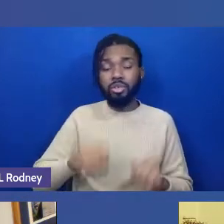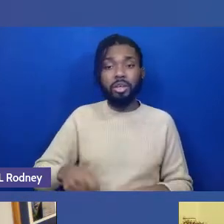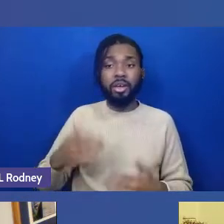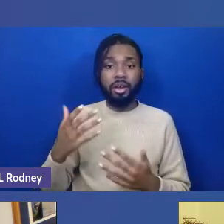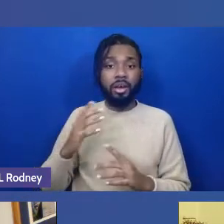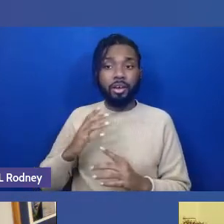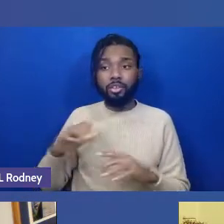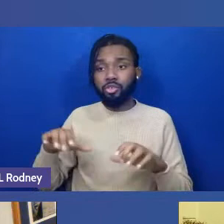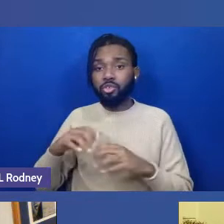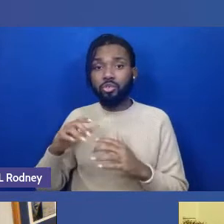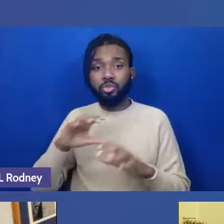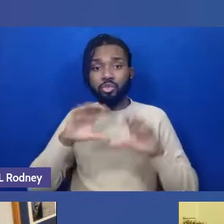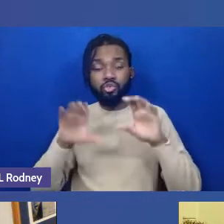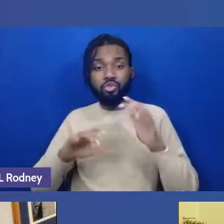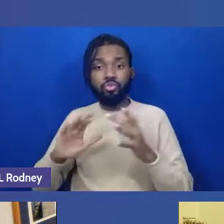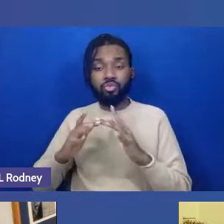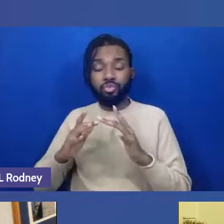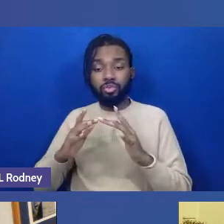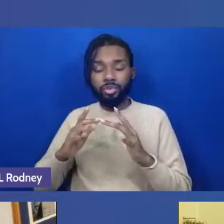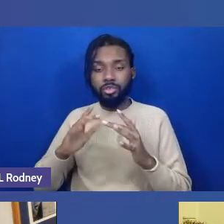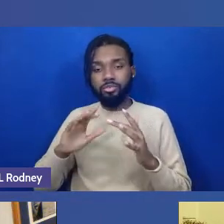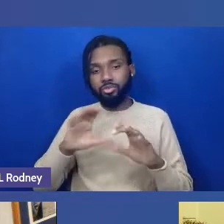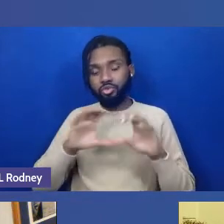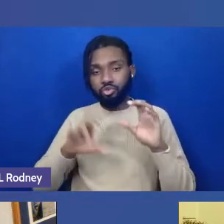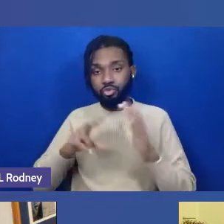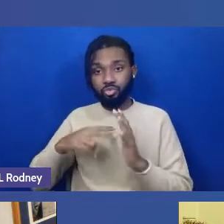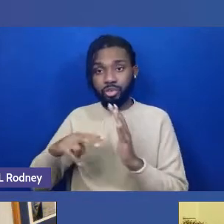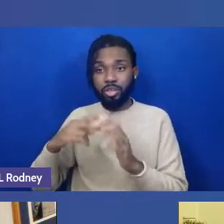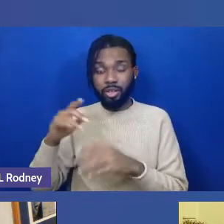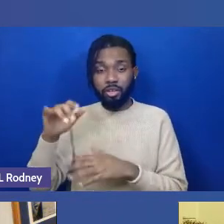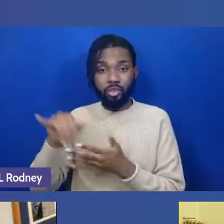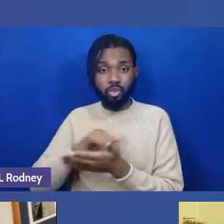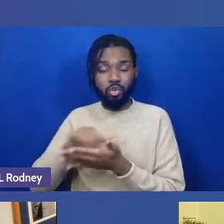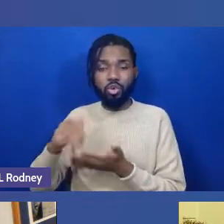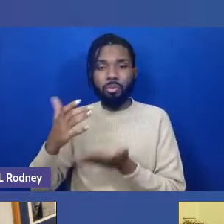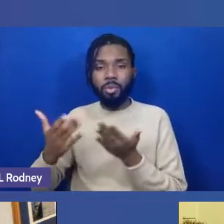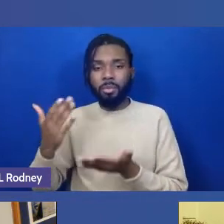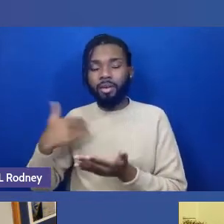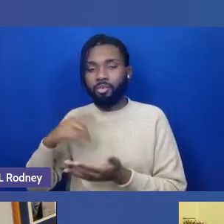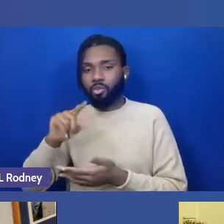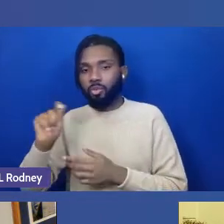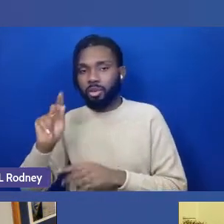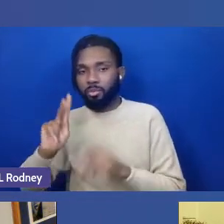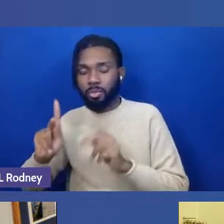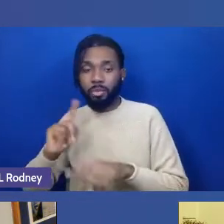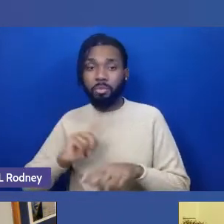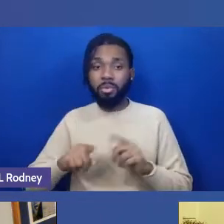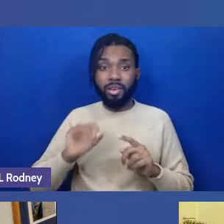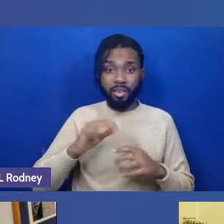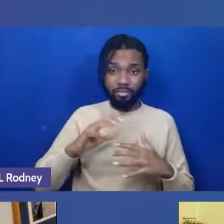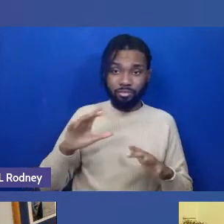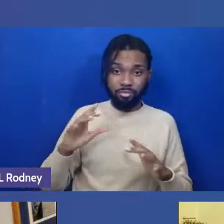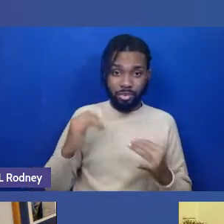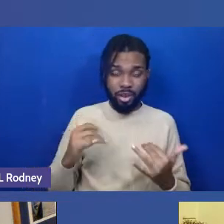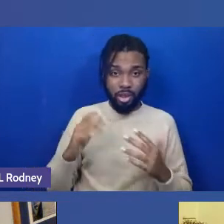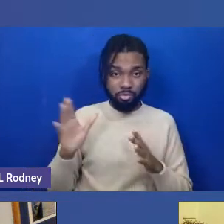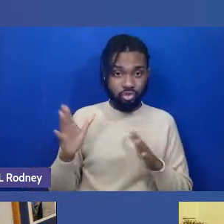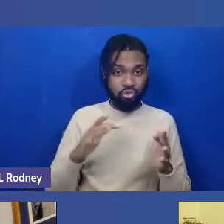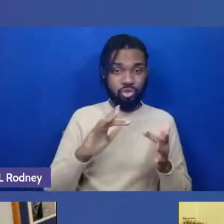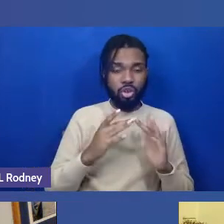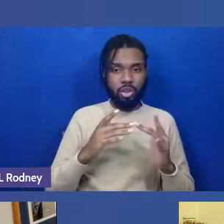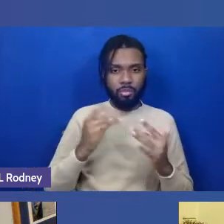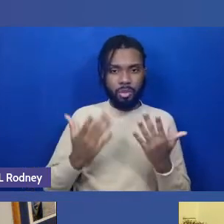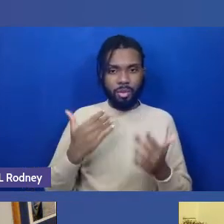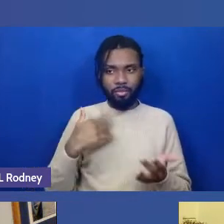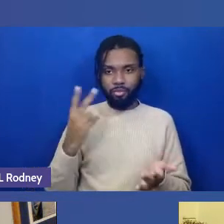You do that Zoom reading online and suddenly there's 2,000 people watching. And so the way that that has actually shifted the way that within Native theater, we're